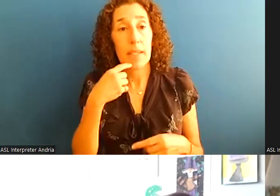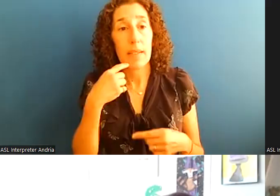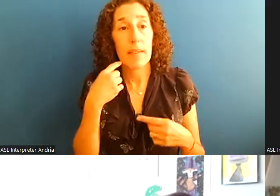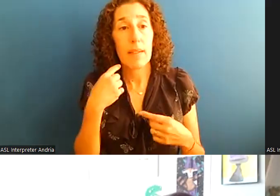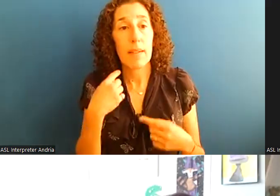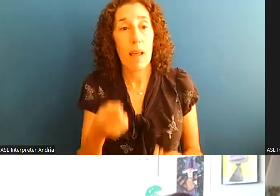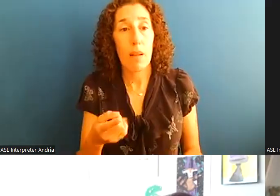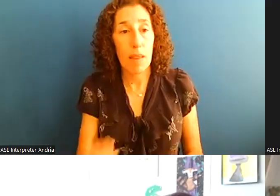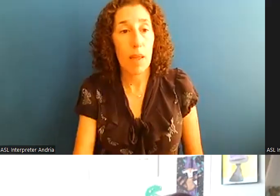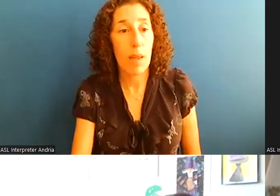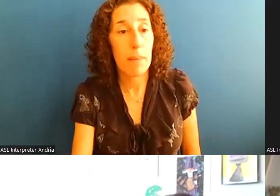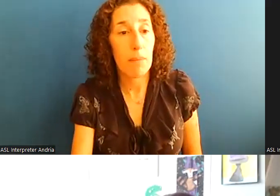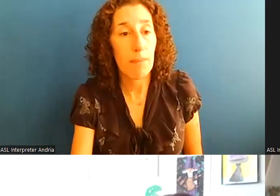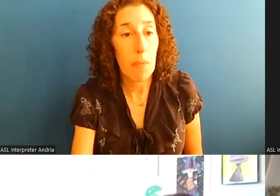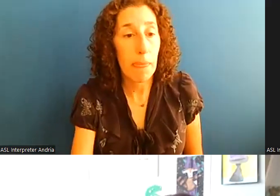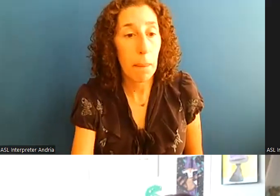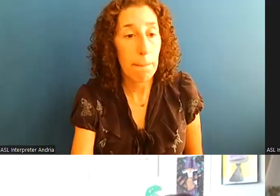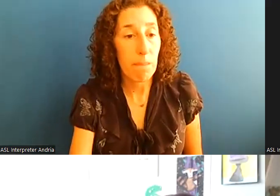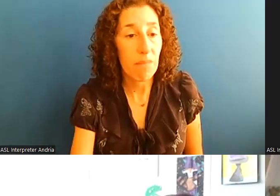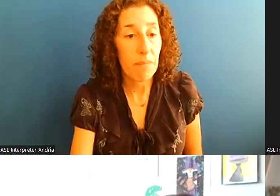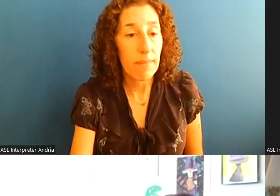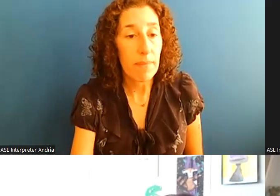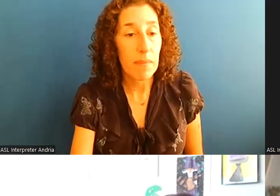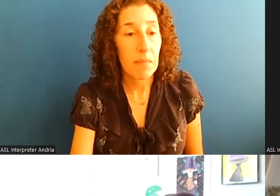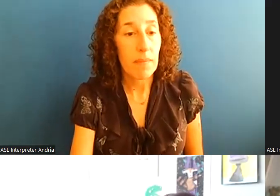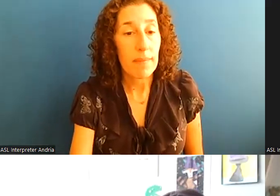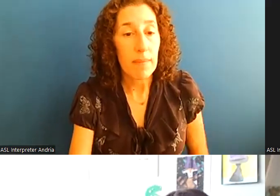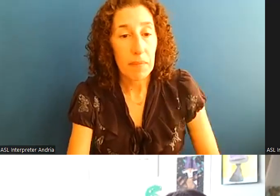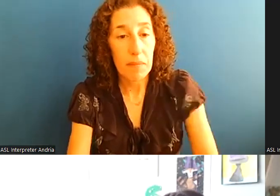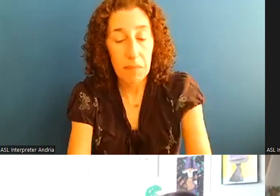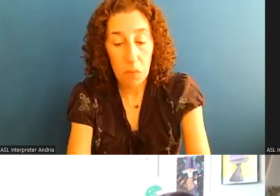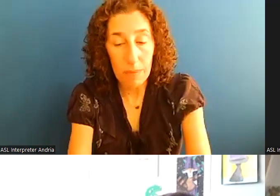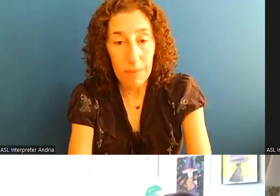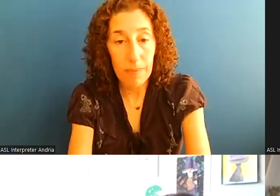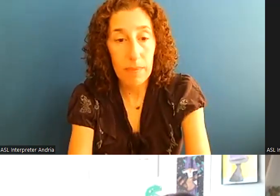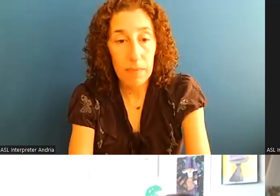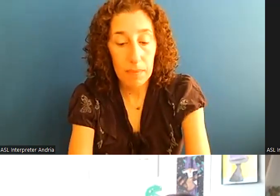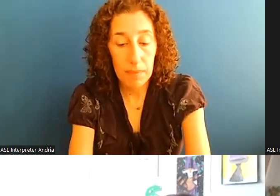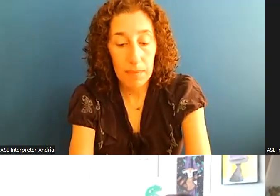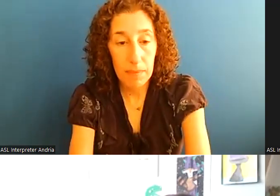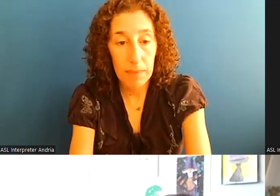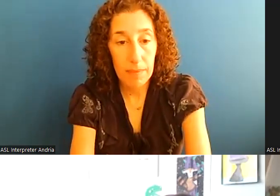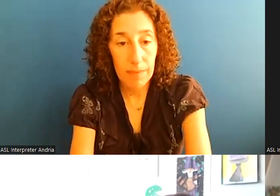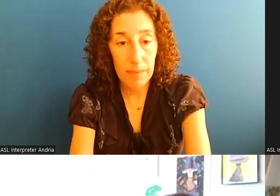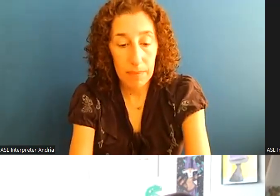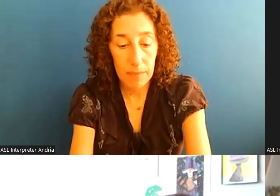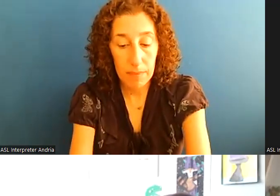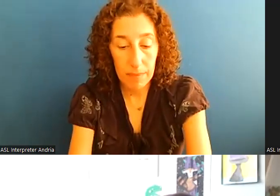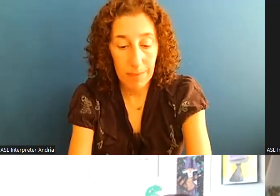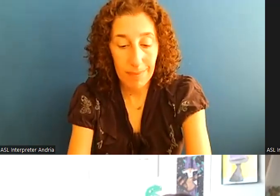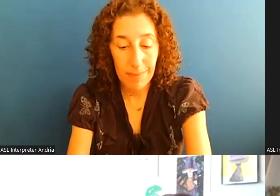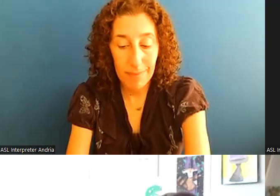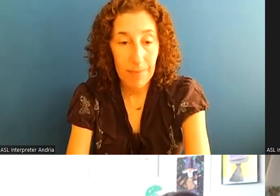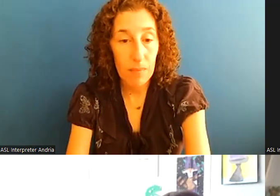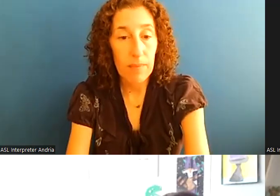going to give you are somewhat generic because we don't know anything involved in their case. But we try to answer as best we